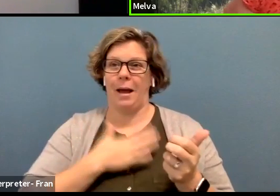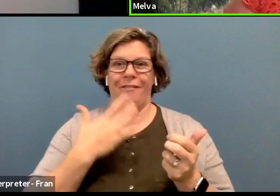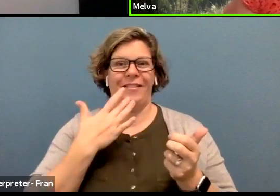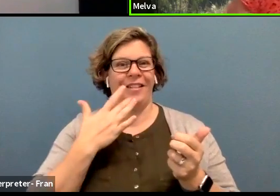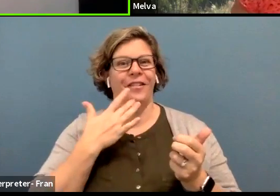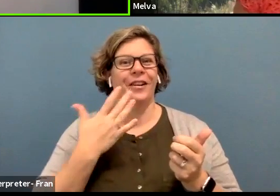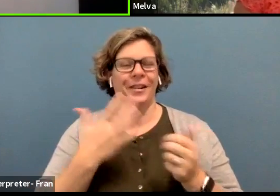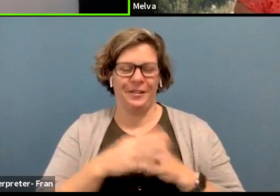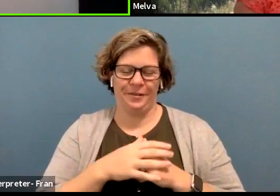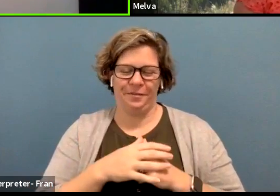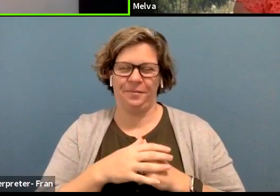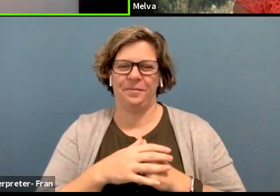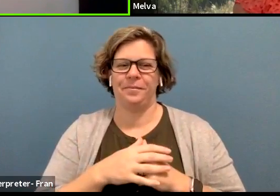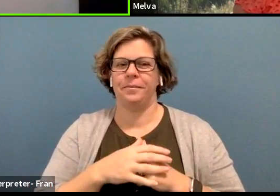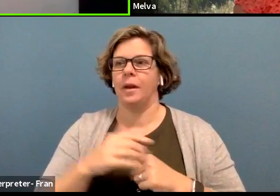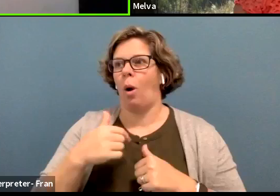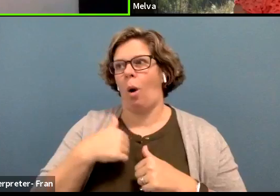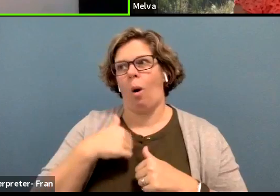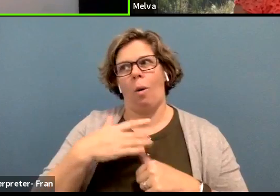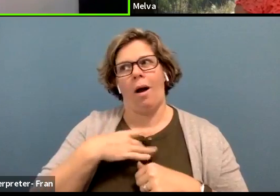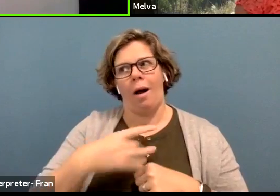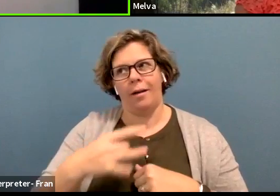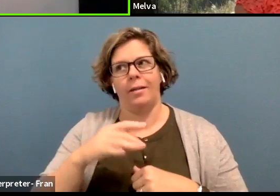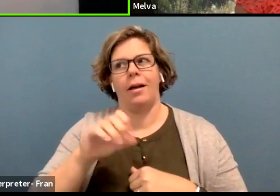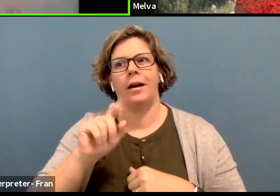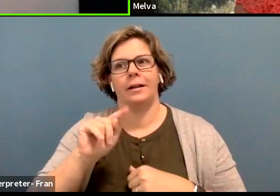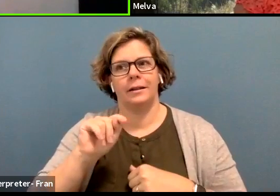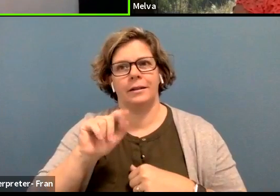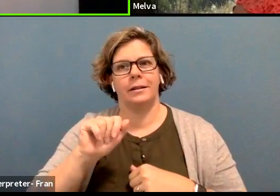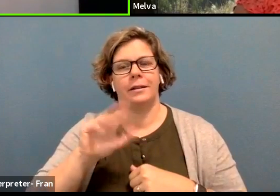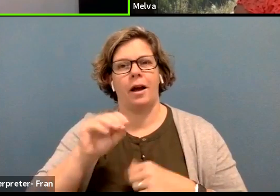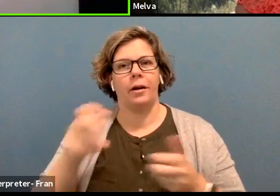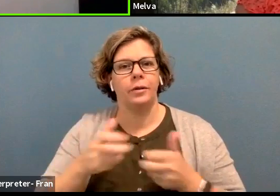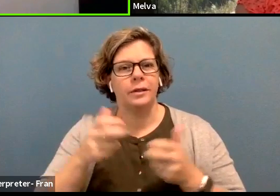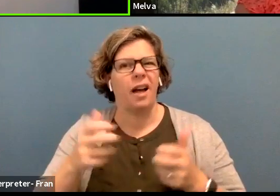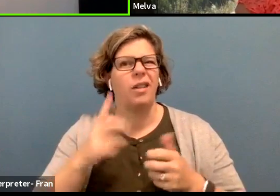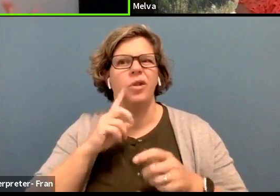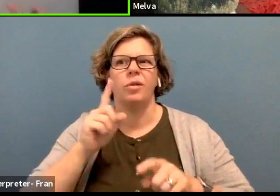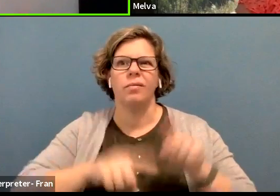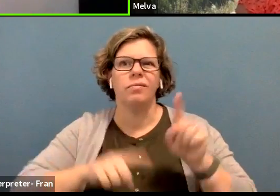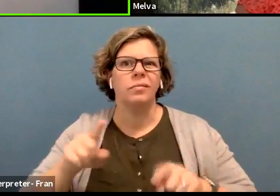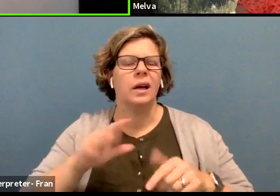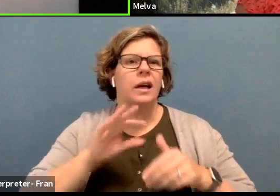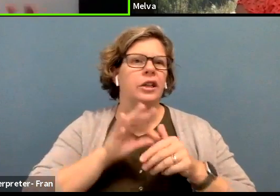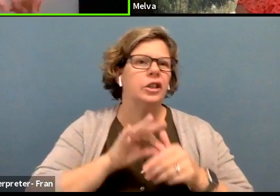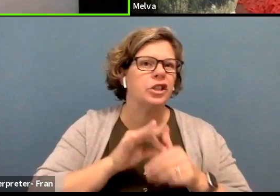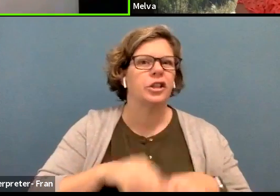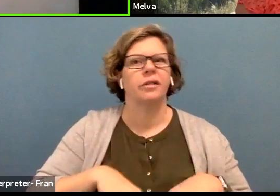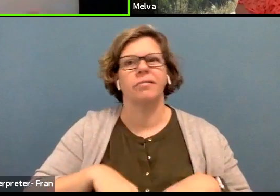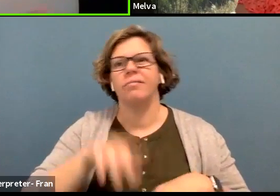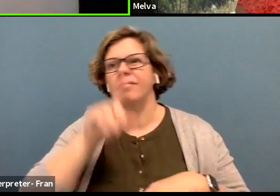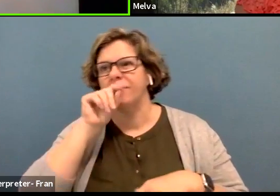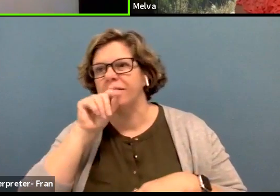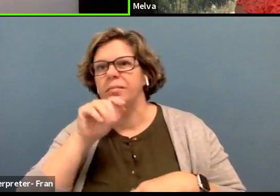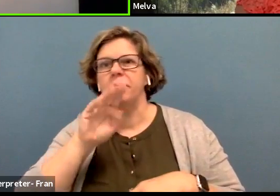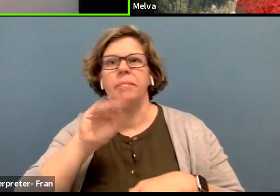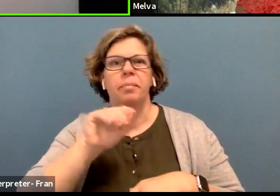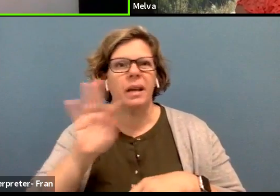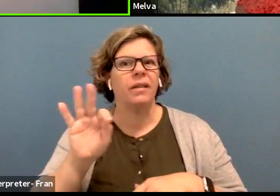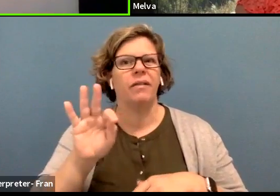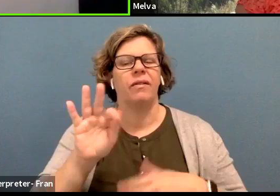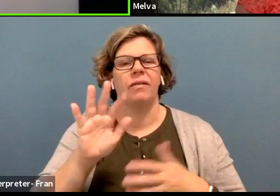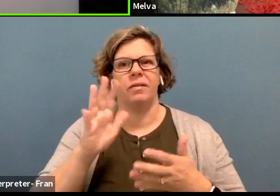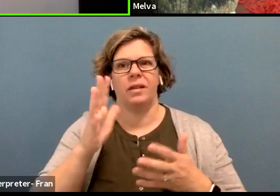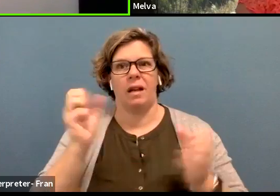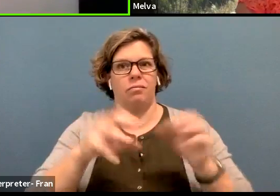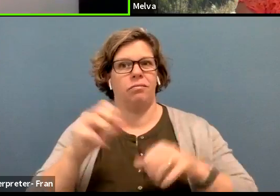favorites. I am a fan of taco salads because you can make chicken or ground beef or ground turkey and just make a salad every